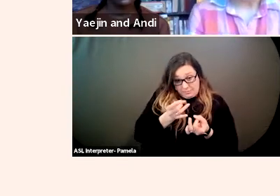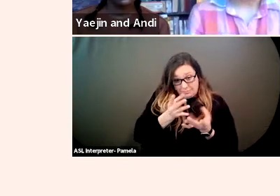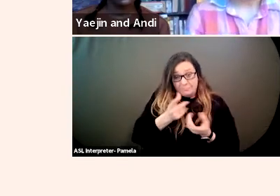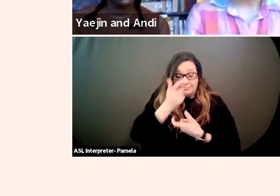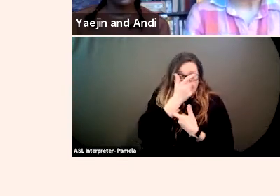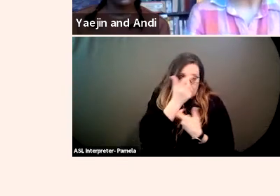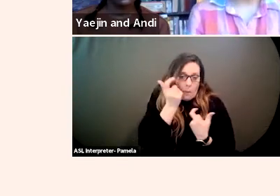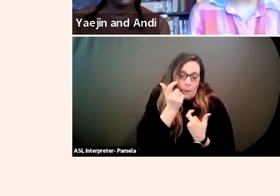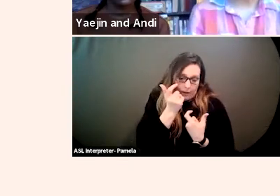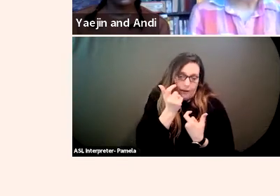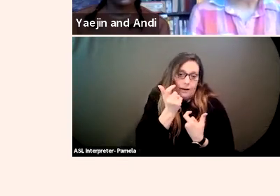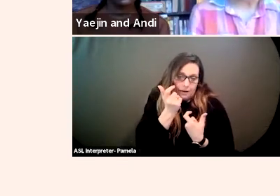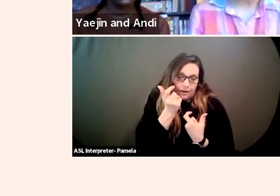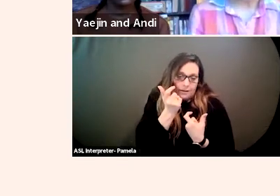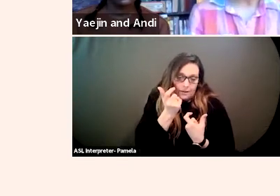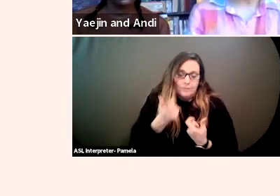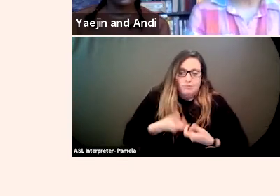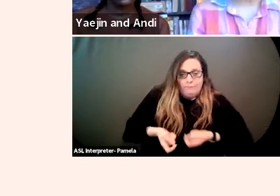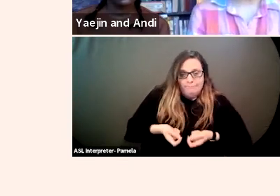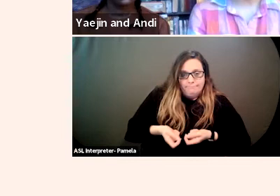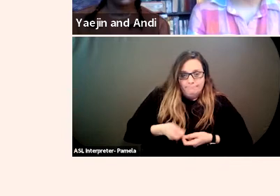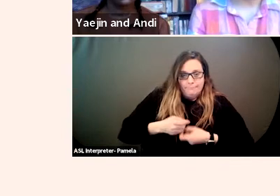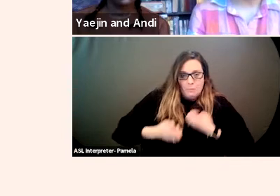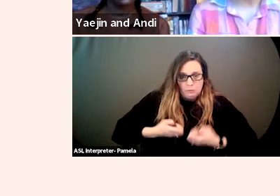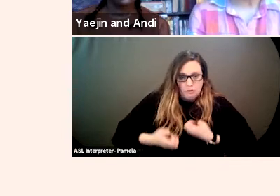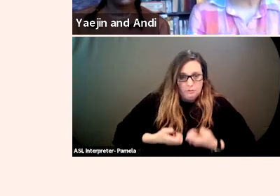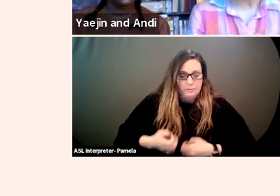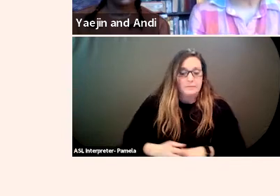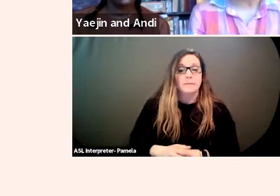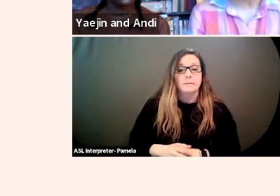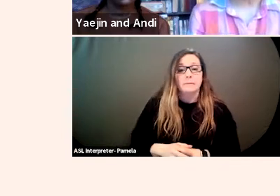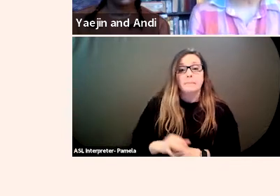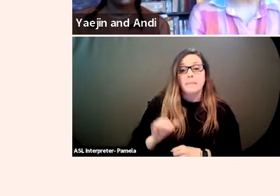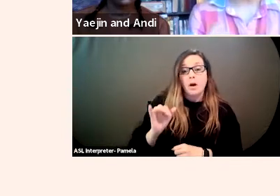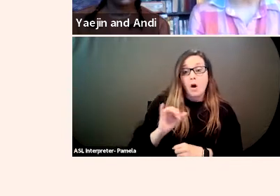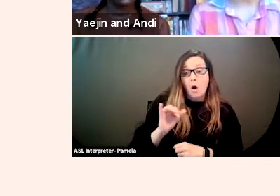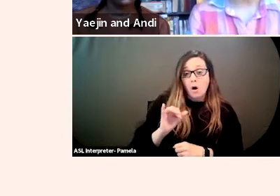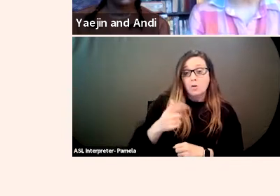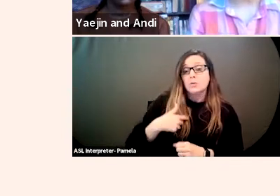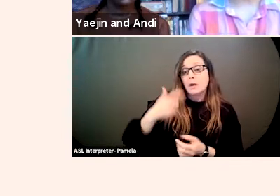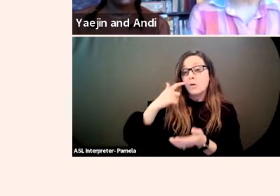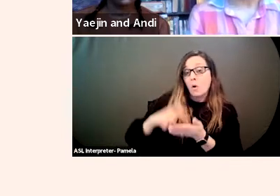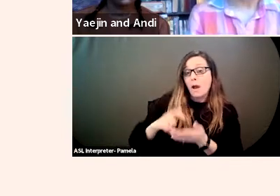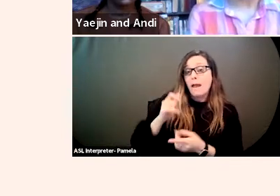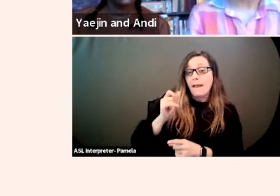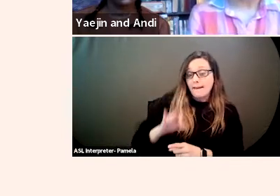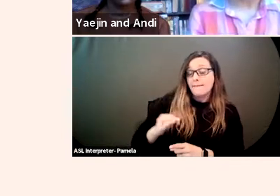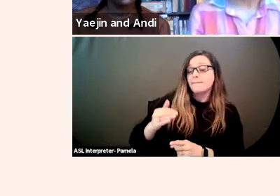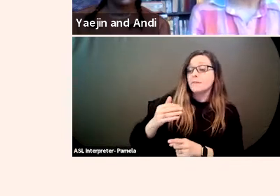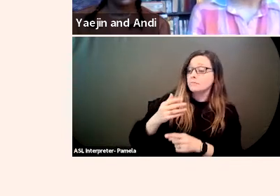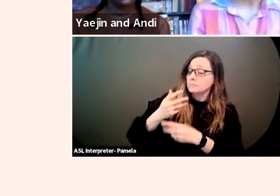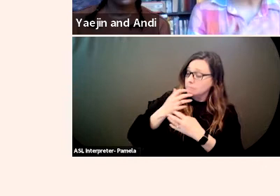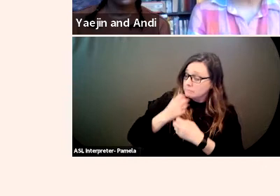traumas. Also, we found that having a caring relationship with one's body and developing effective emotional regulation